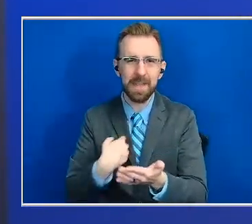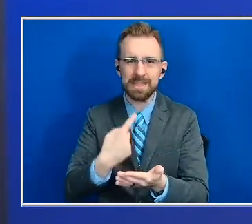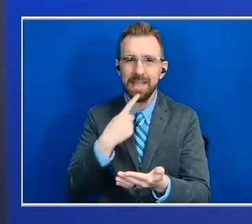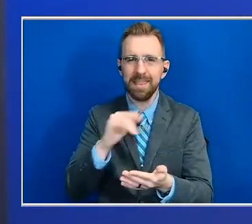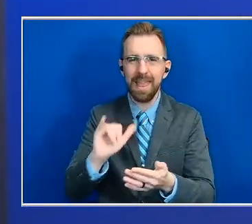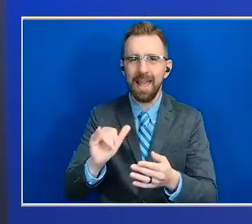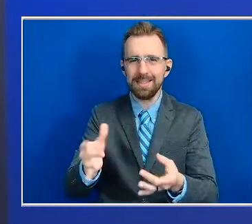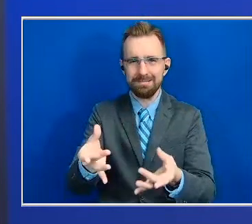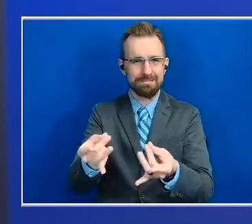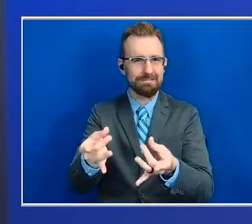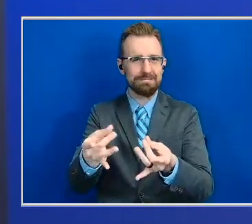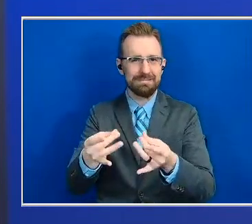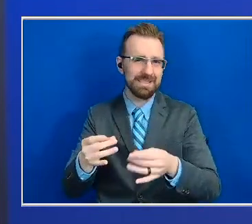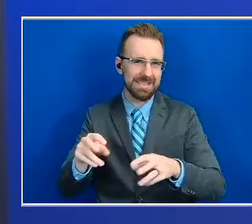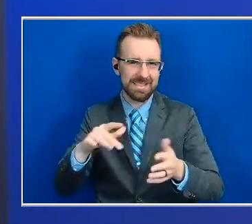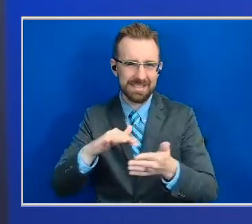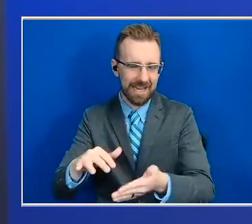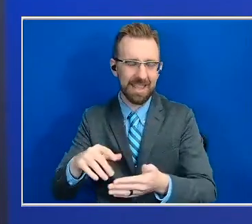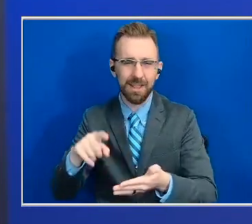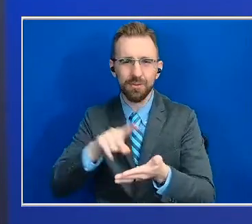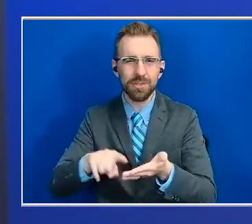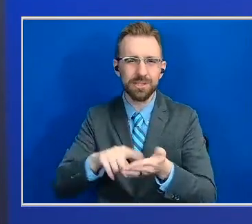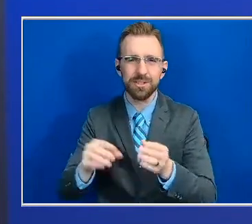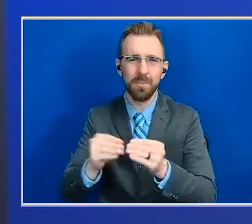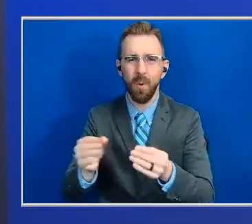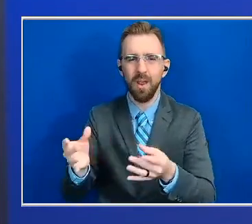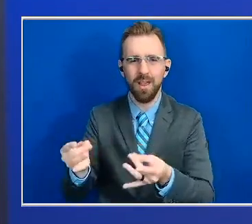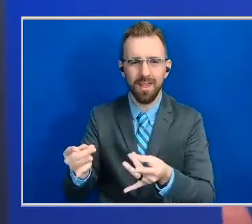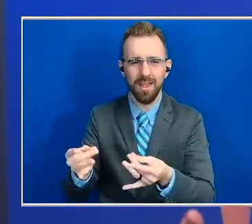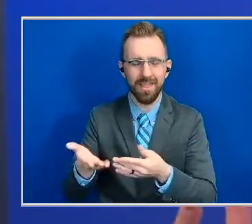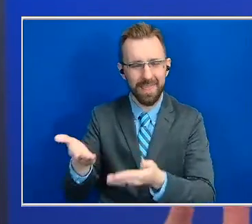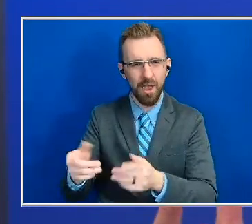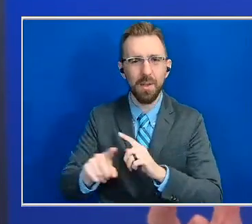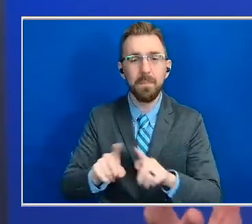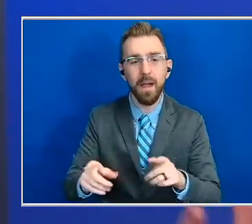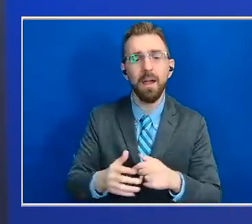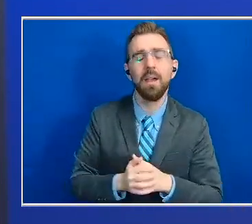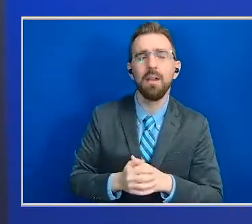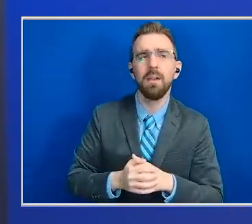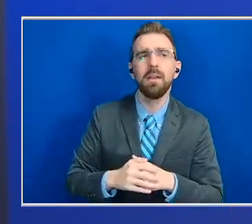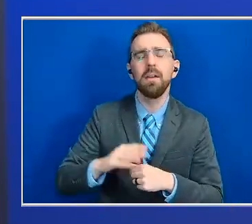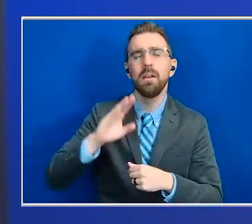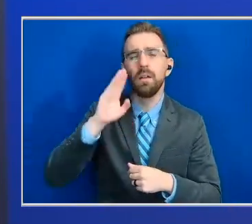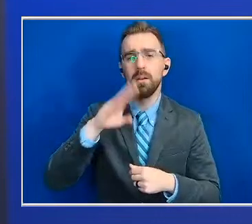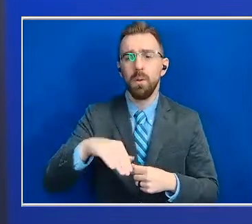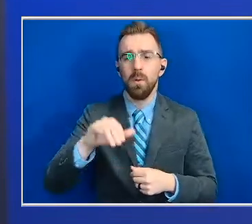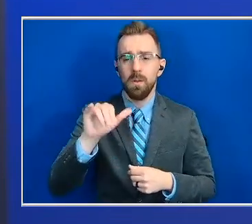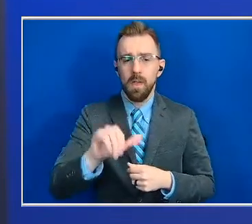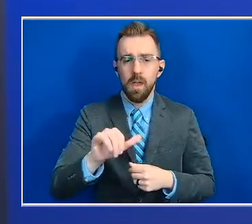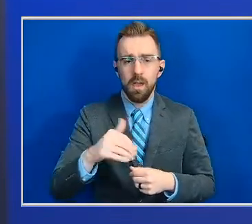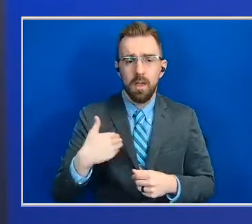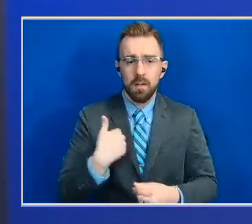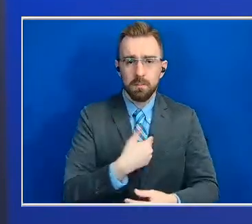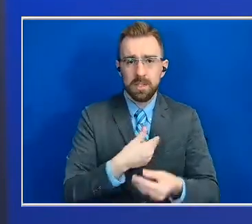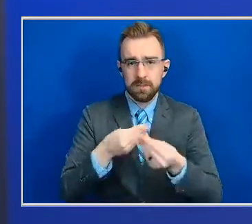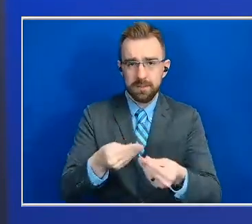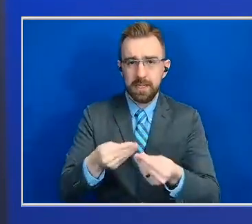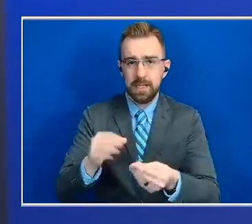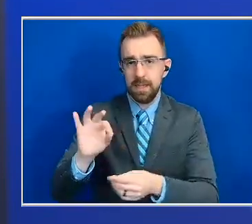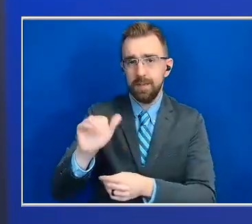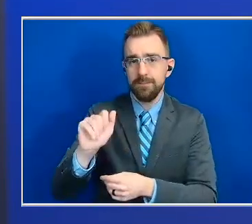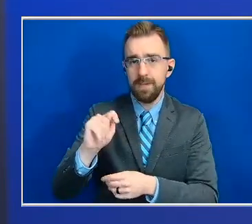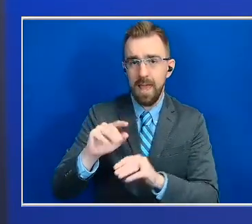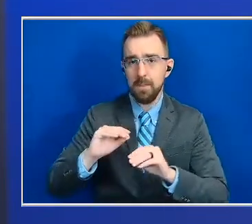do. The research is more squishy there. But we do know that breastfeeding is a fat mobilizer. It takes